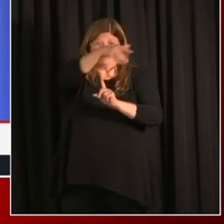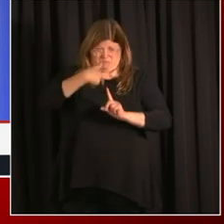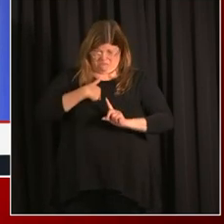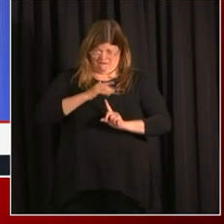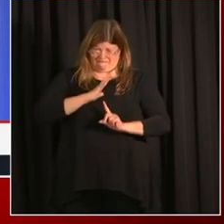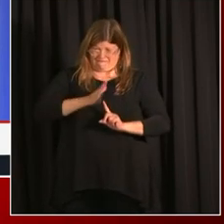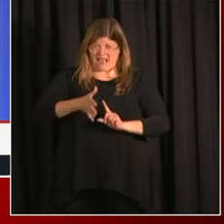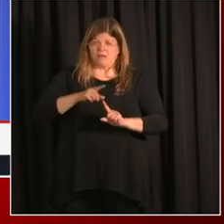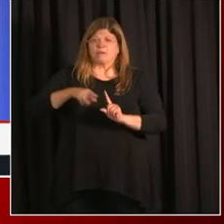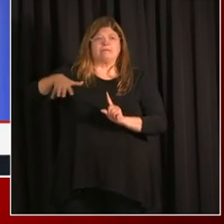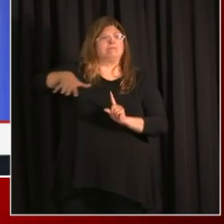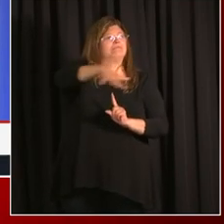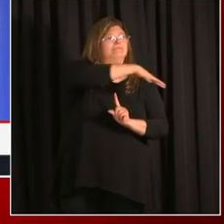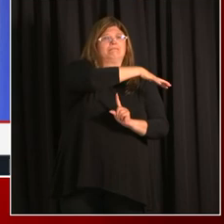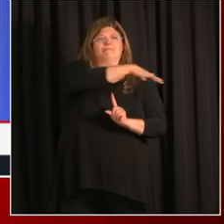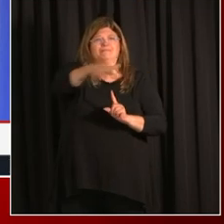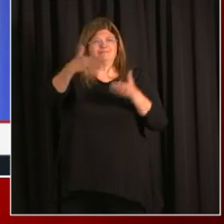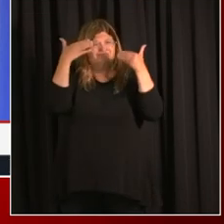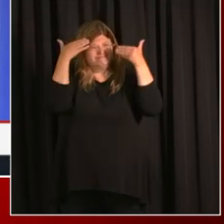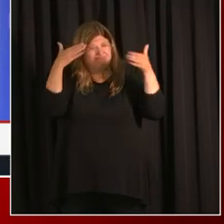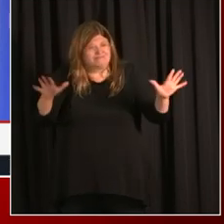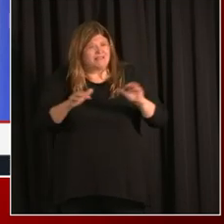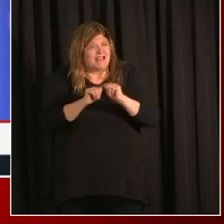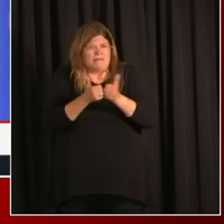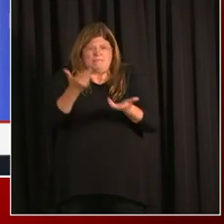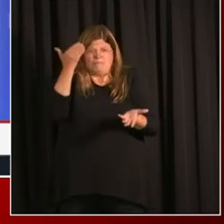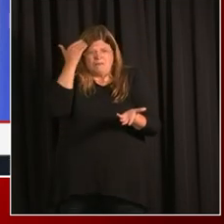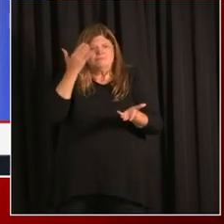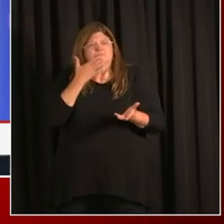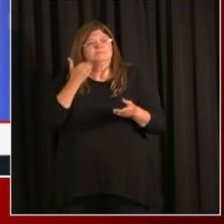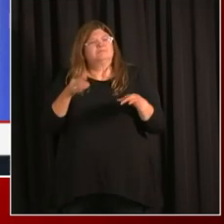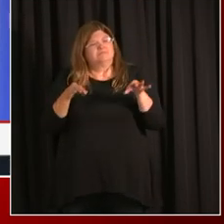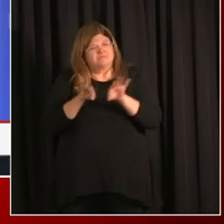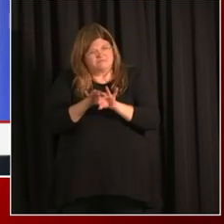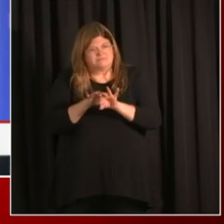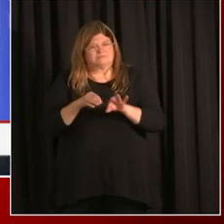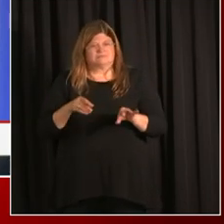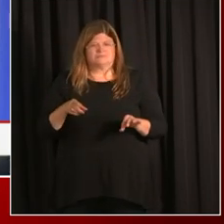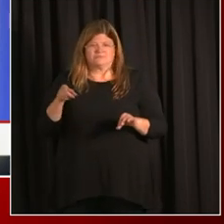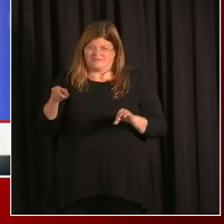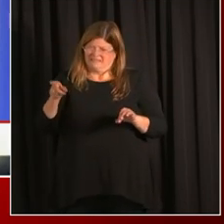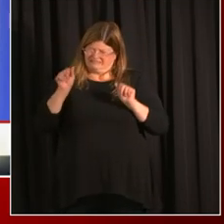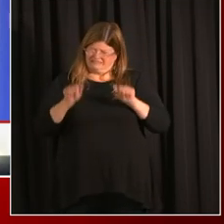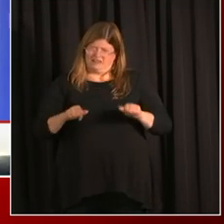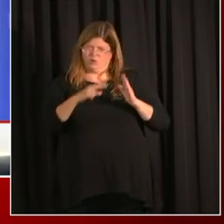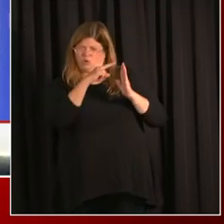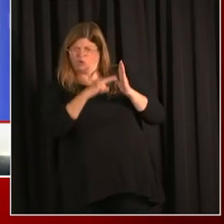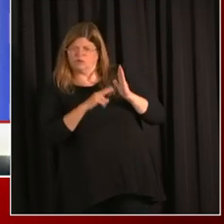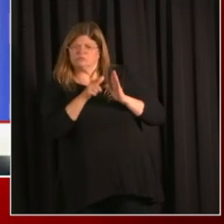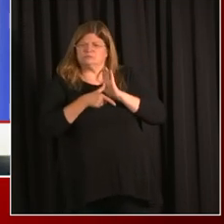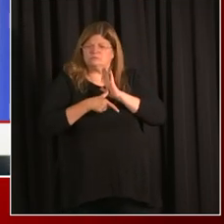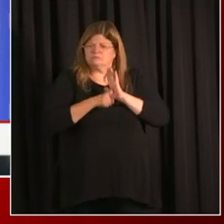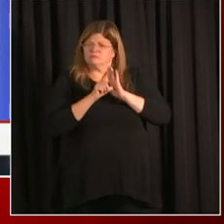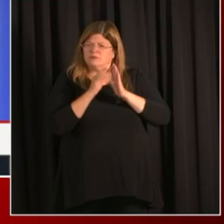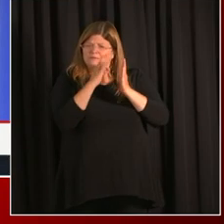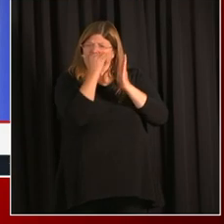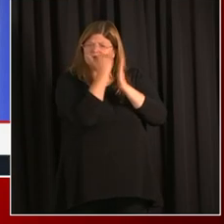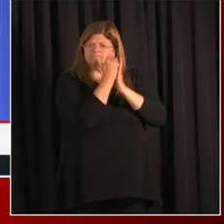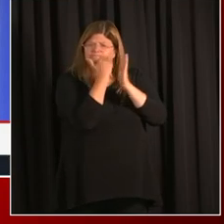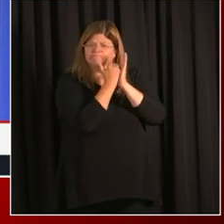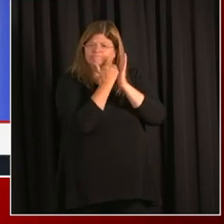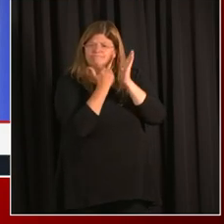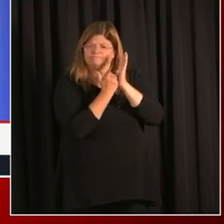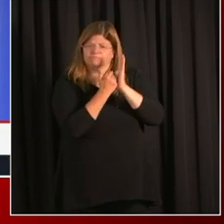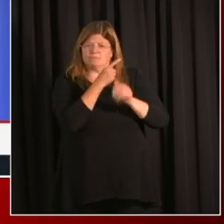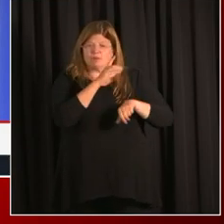be reviewing the list that we publish because as states are updated that are considered to be